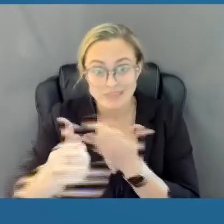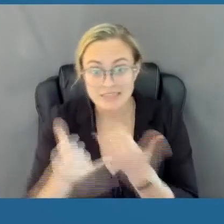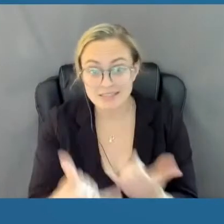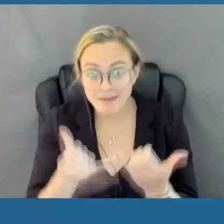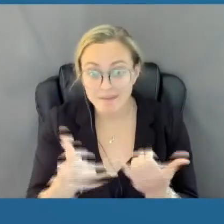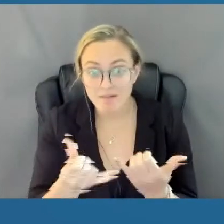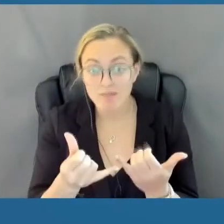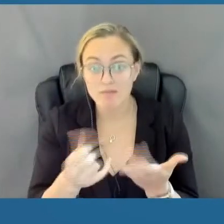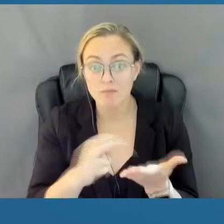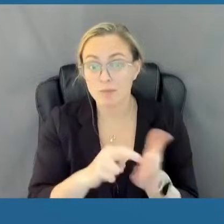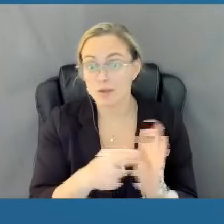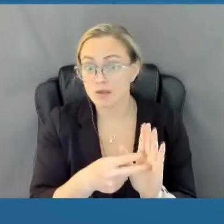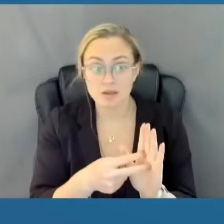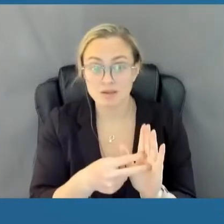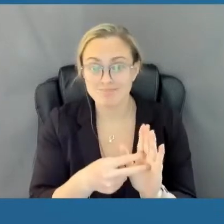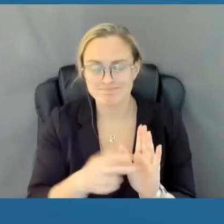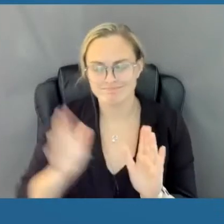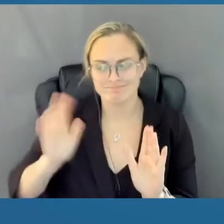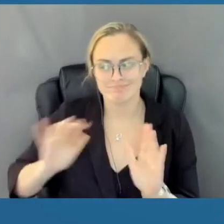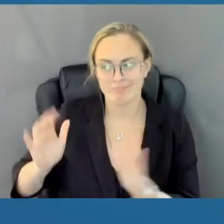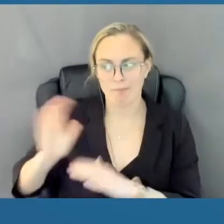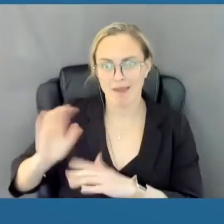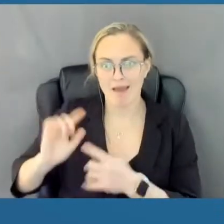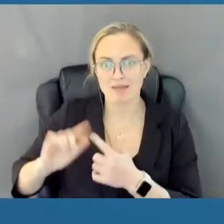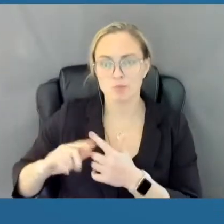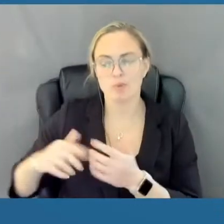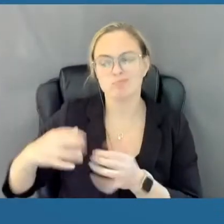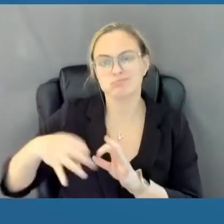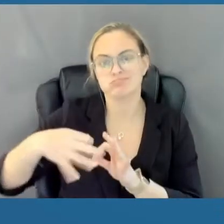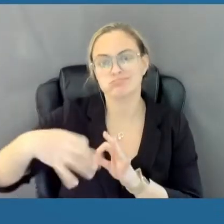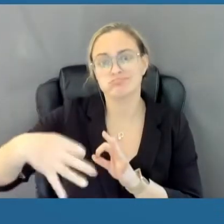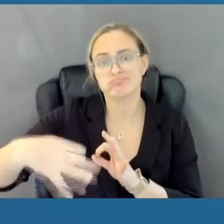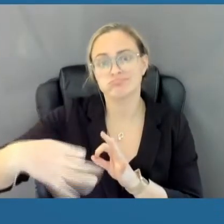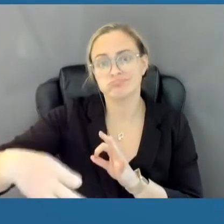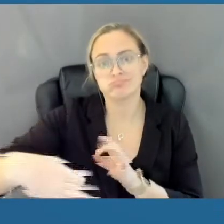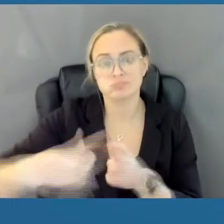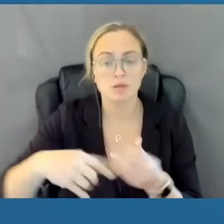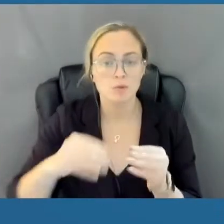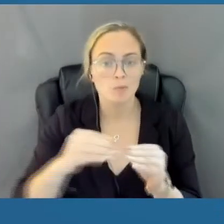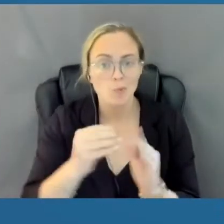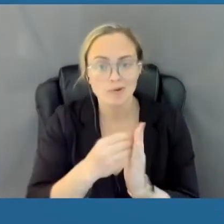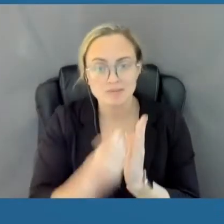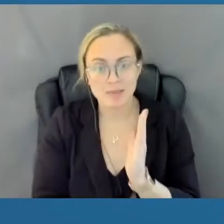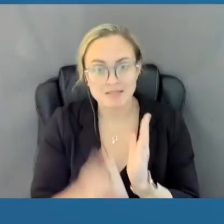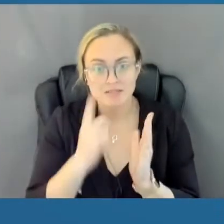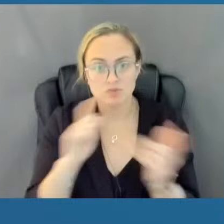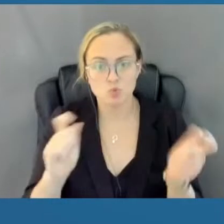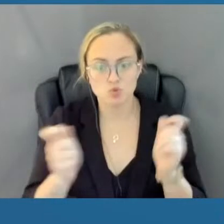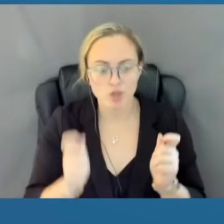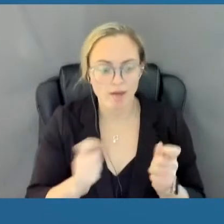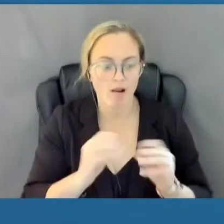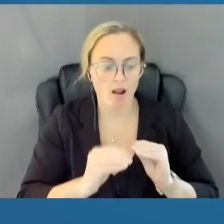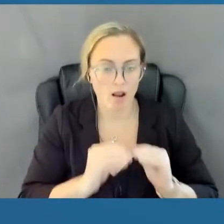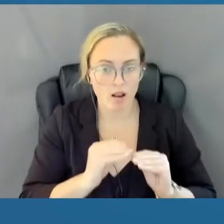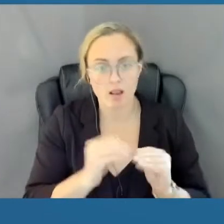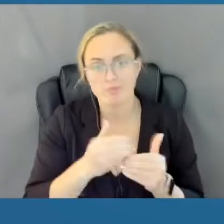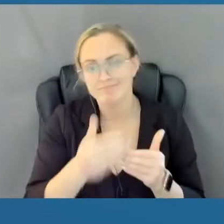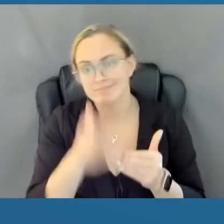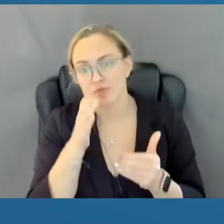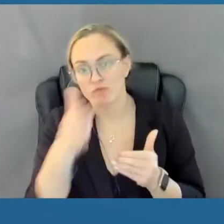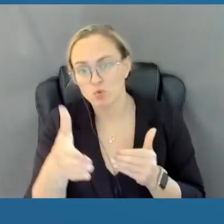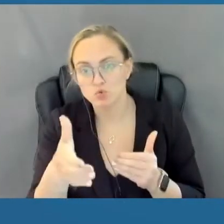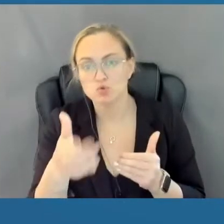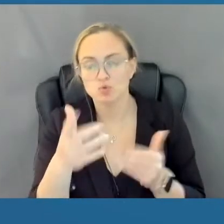so as happened in the past, people kick the can down the road, it's more expensive to make the repairs and maintain this going forward. So we have a lot